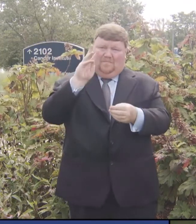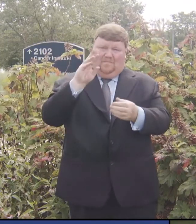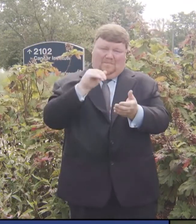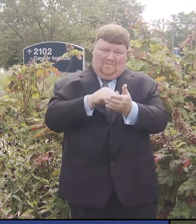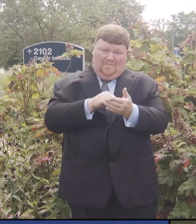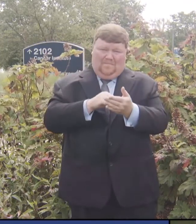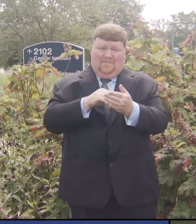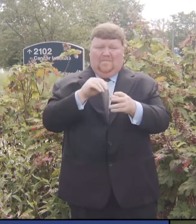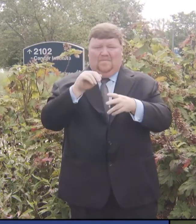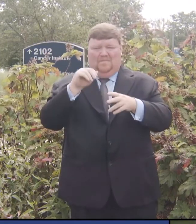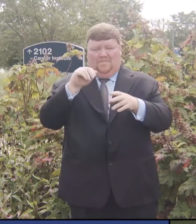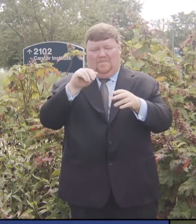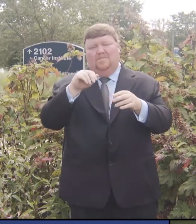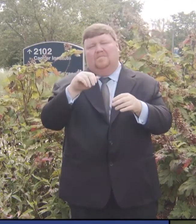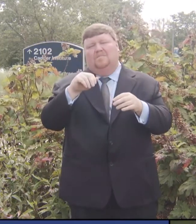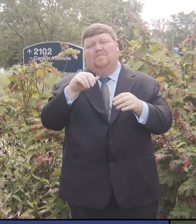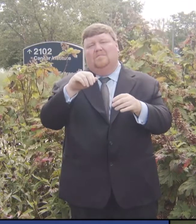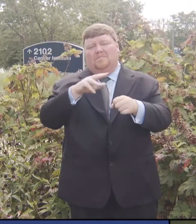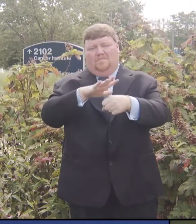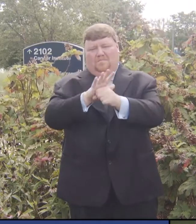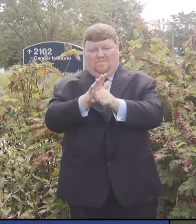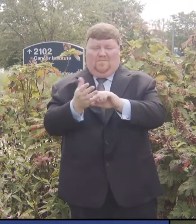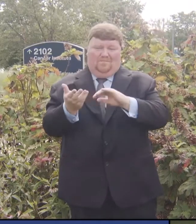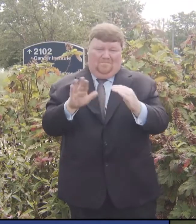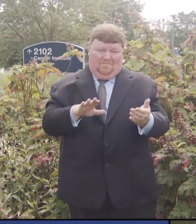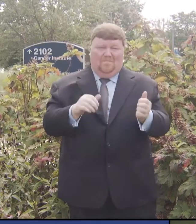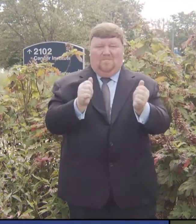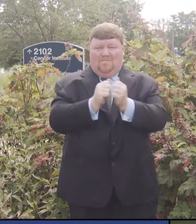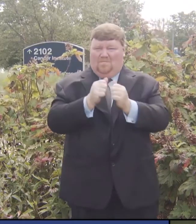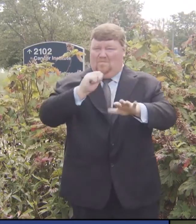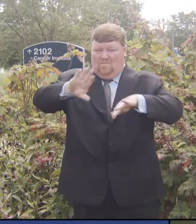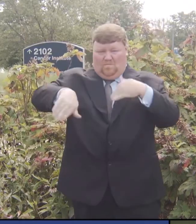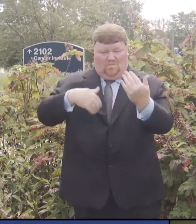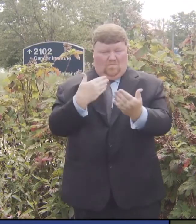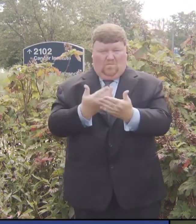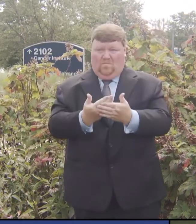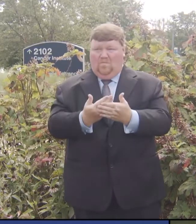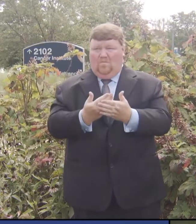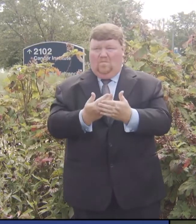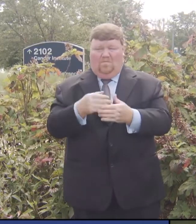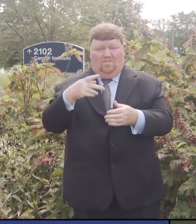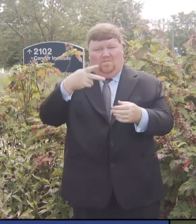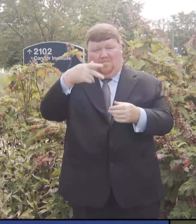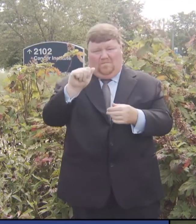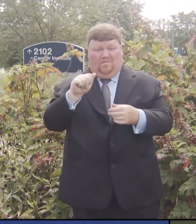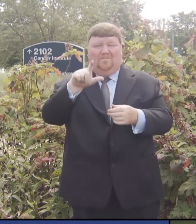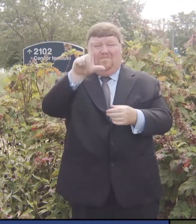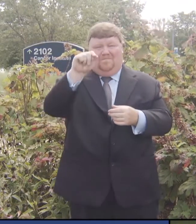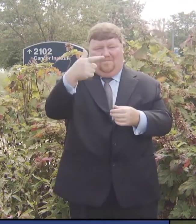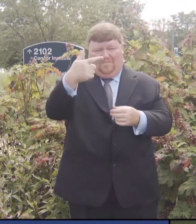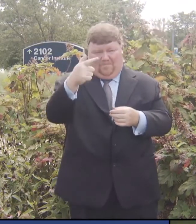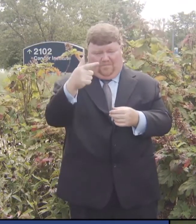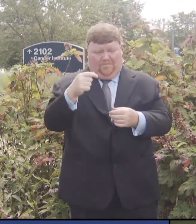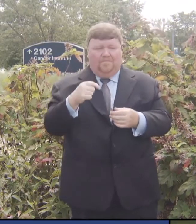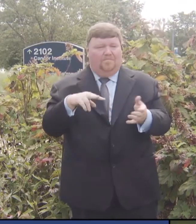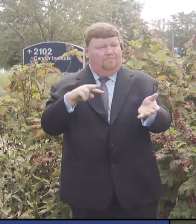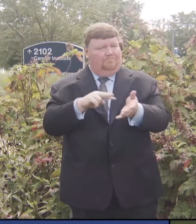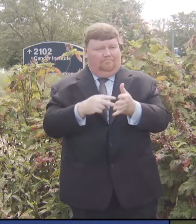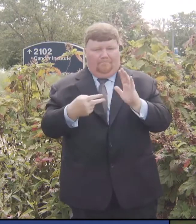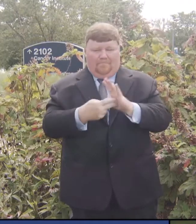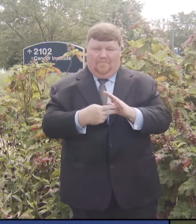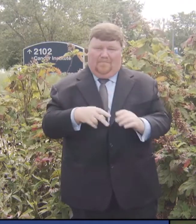6,472 COVID-19 related deaths. And that's among all cases identified in Pennsylvania in 2021. That means